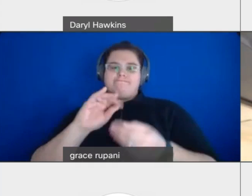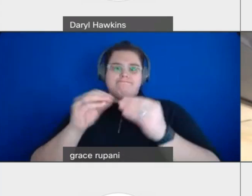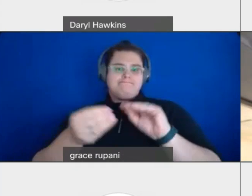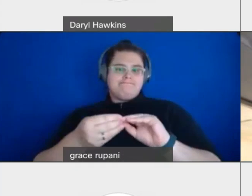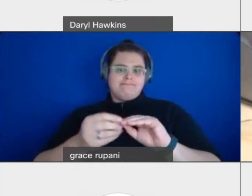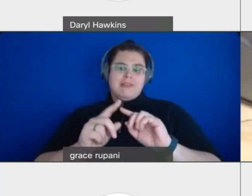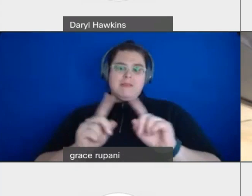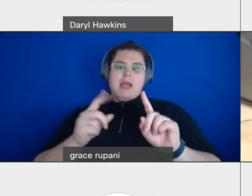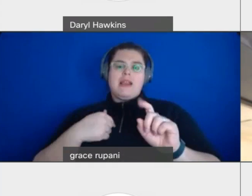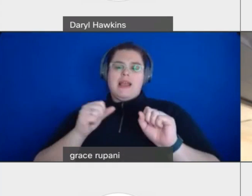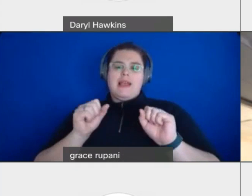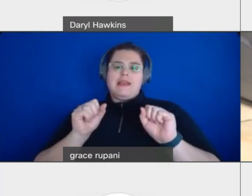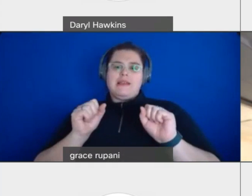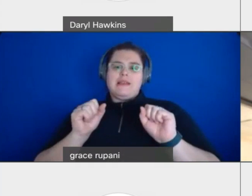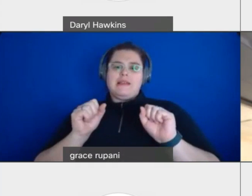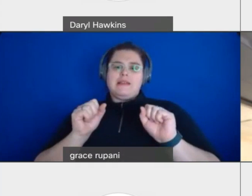see if,